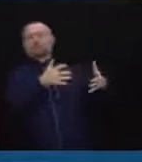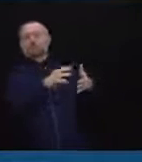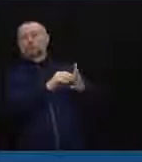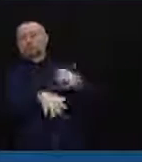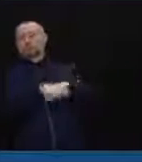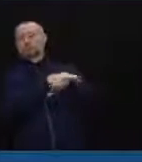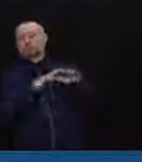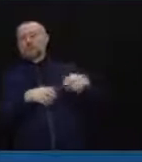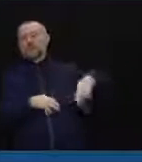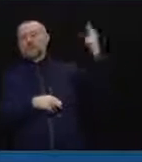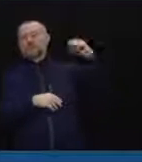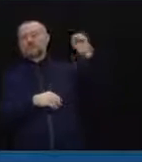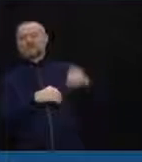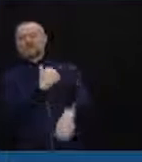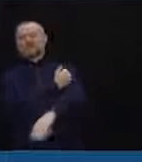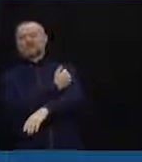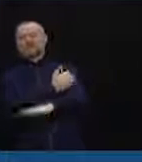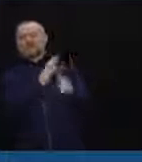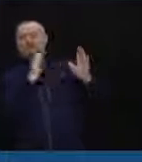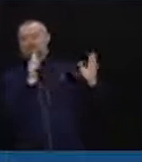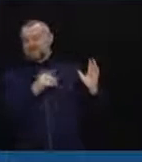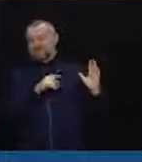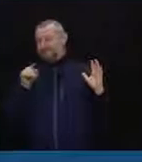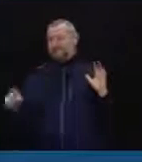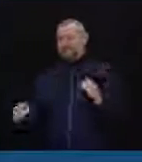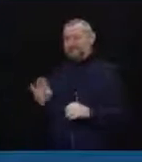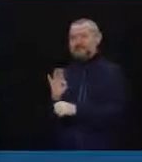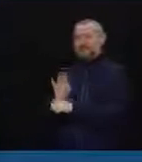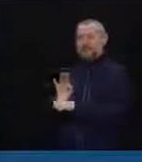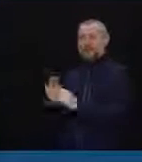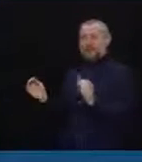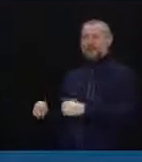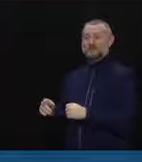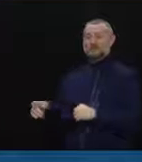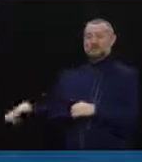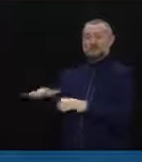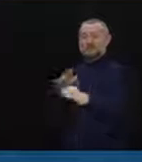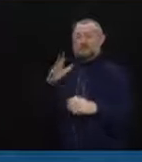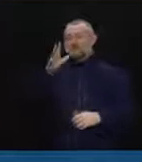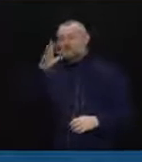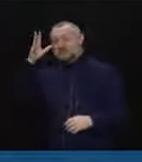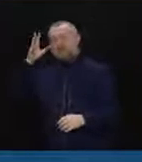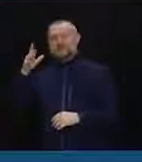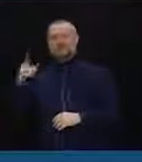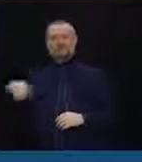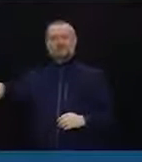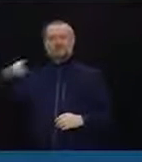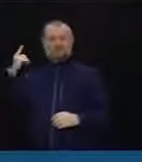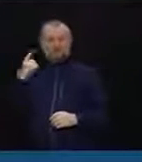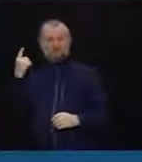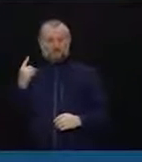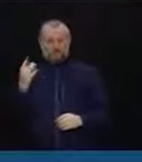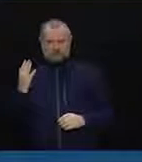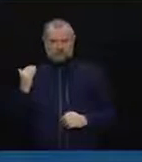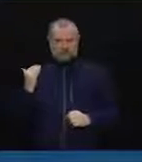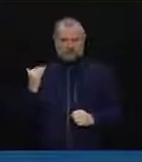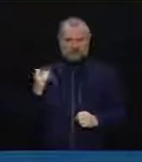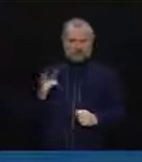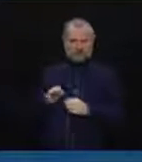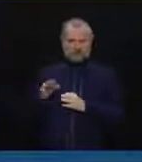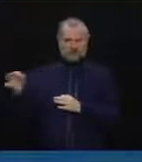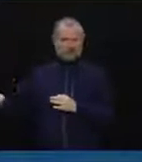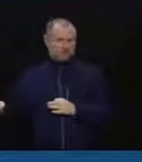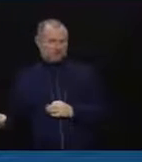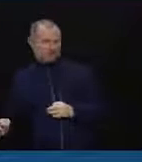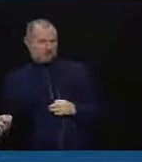and a business office setting? A lot of parents, especially those older students, are wondering why the delay for them especially?